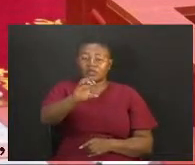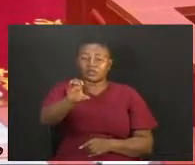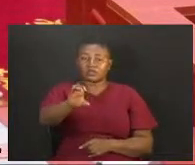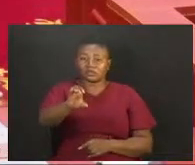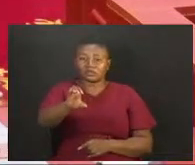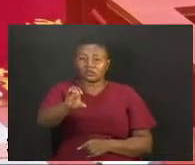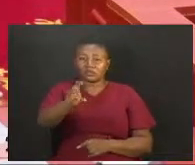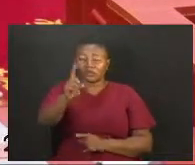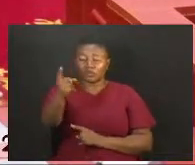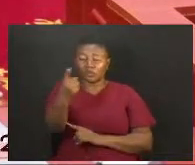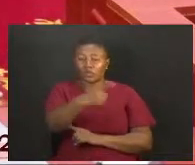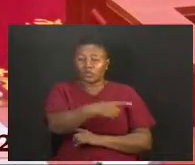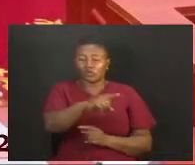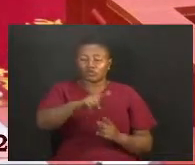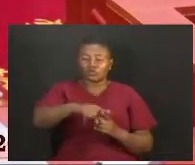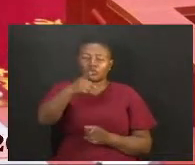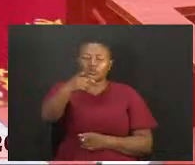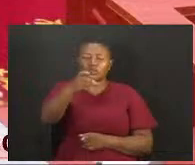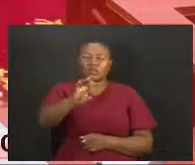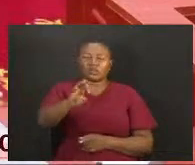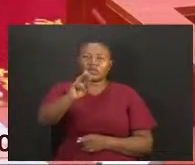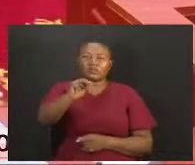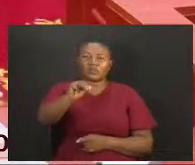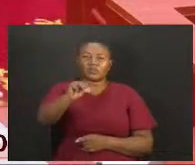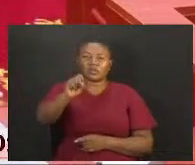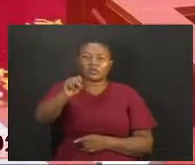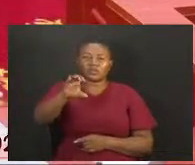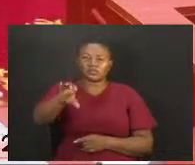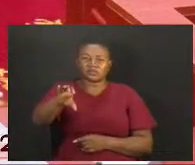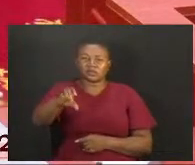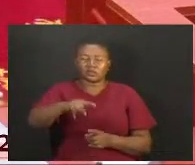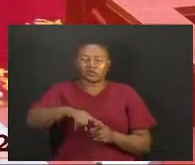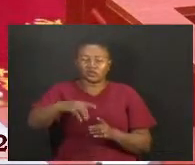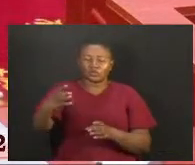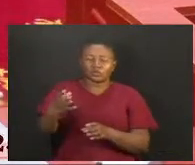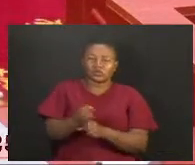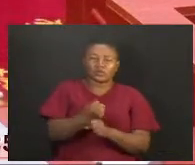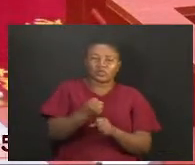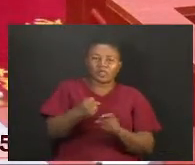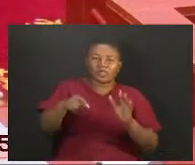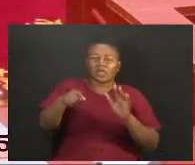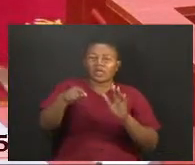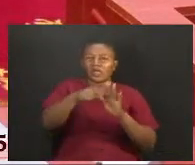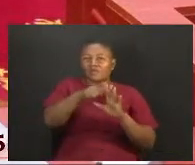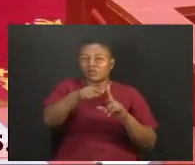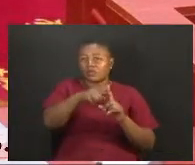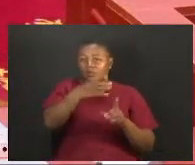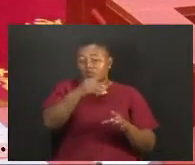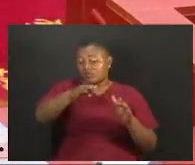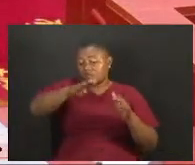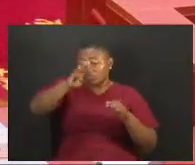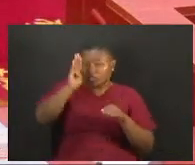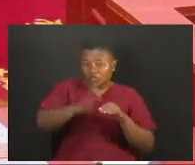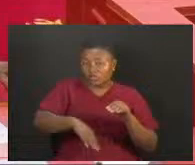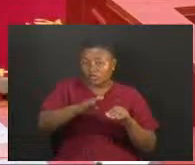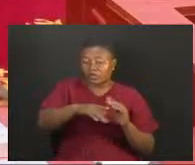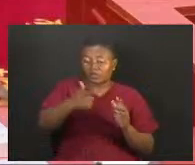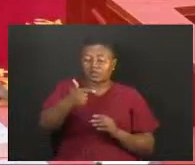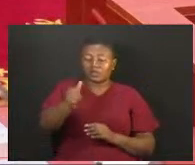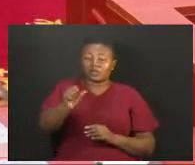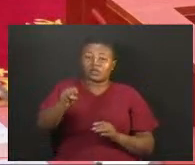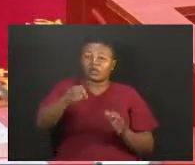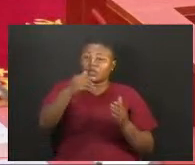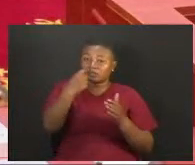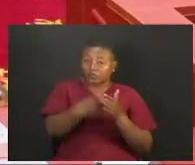100 MMSC to take advantage of cheaper gas prices and others. Mr. Speaker, we